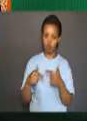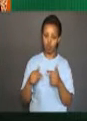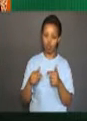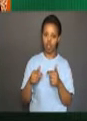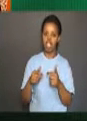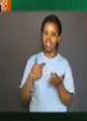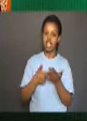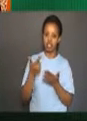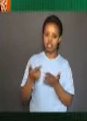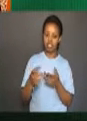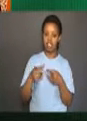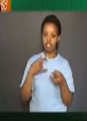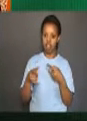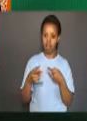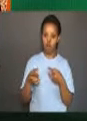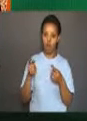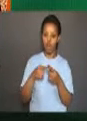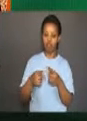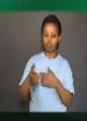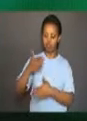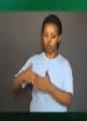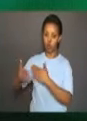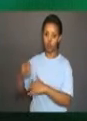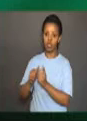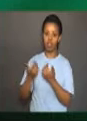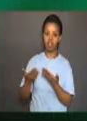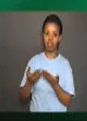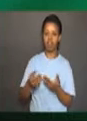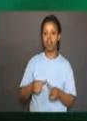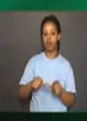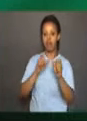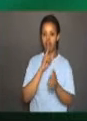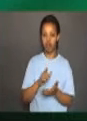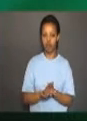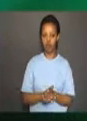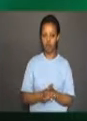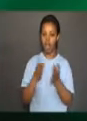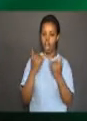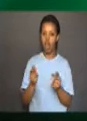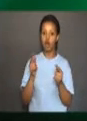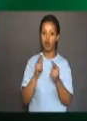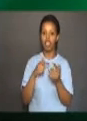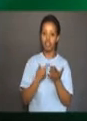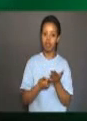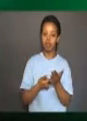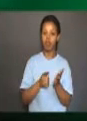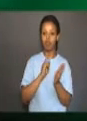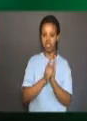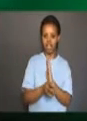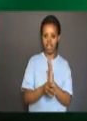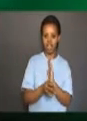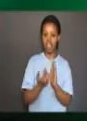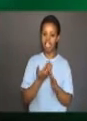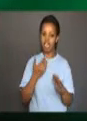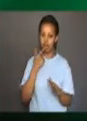passed on to its offspring. Think back to the example of the giraffe we